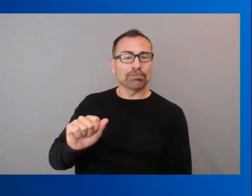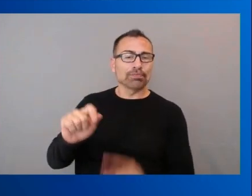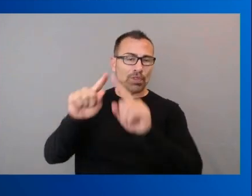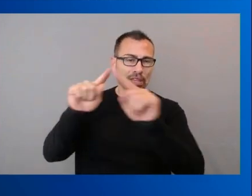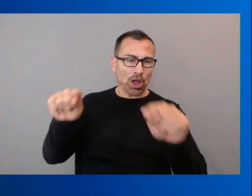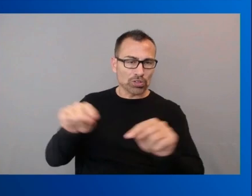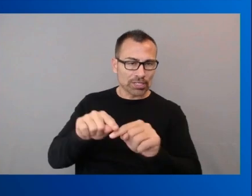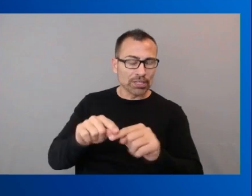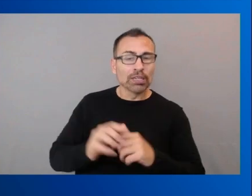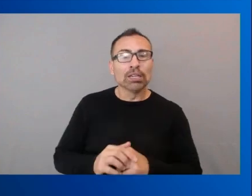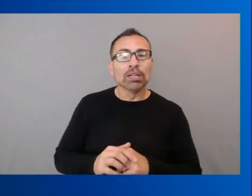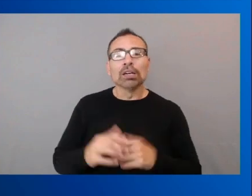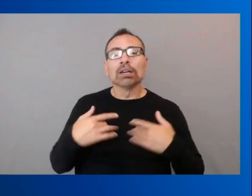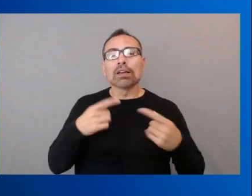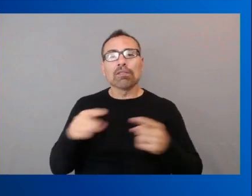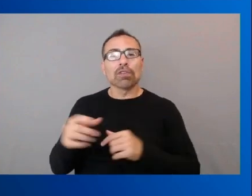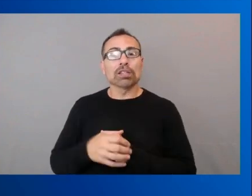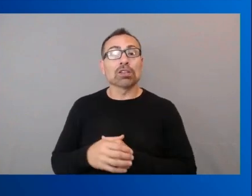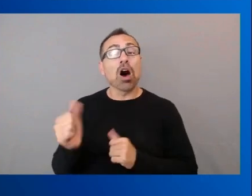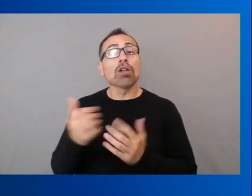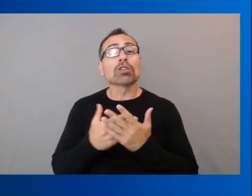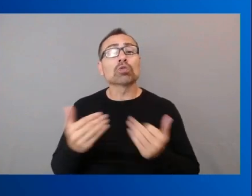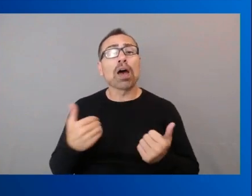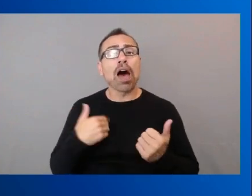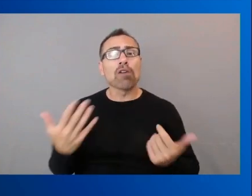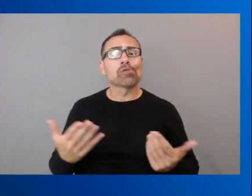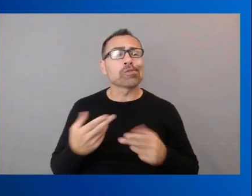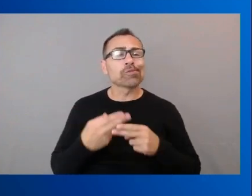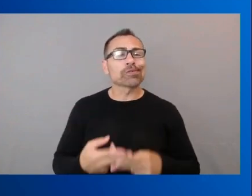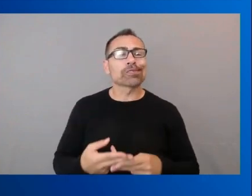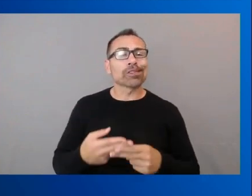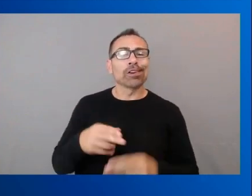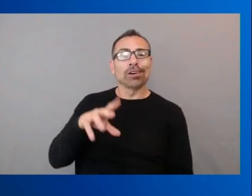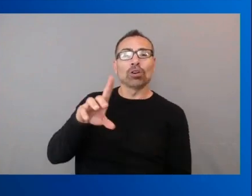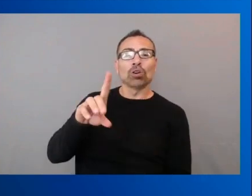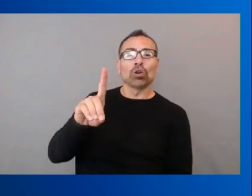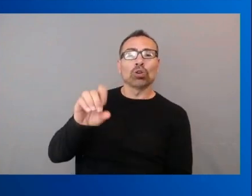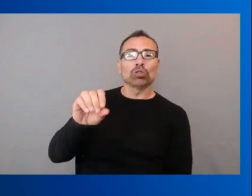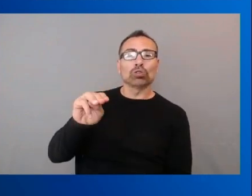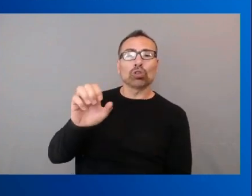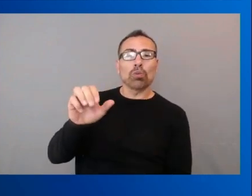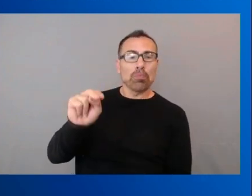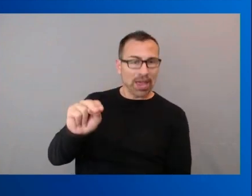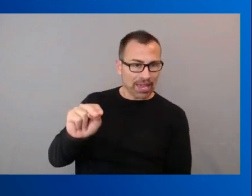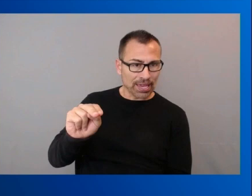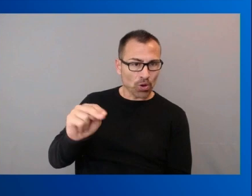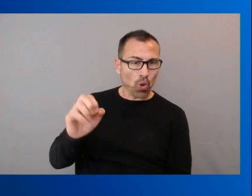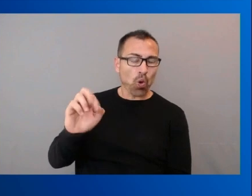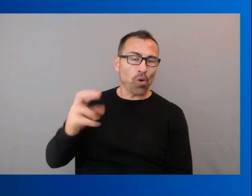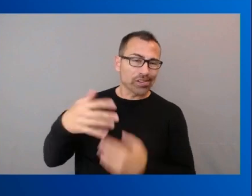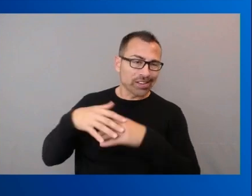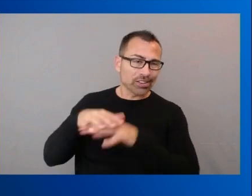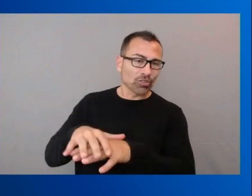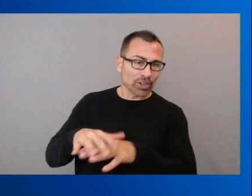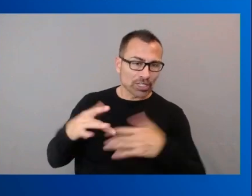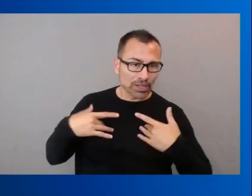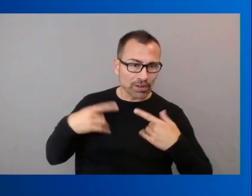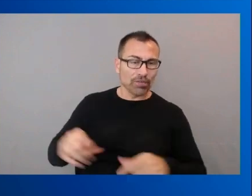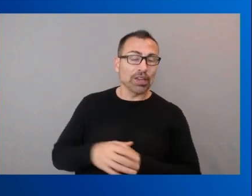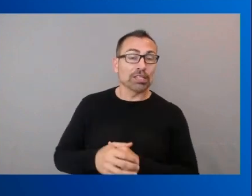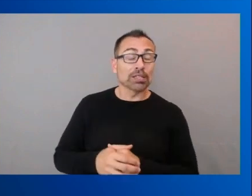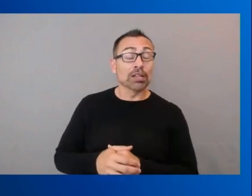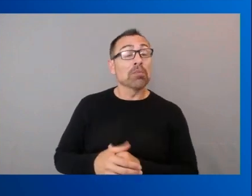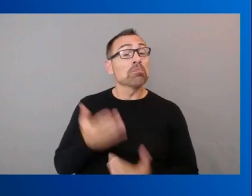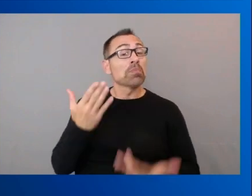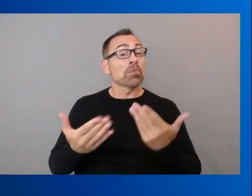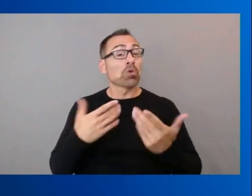domain events or integration events. And the way I love to think about this is I am the order service. We have a team of 6 developers here. We might be using an event